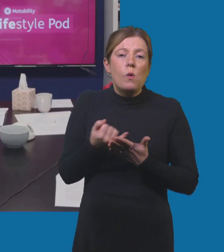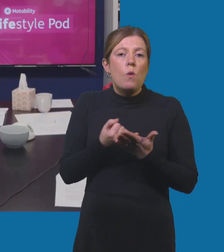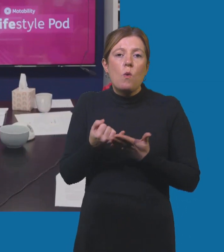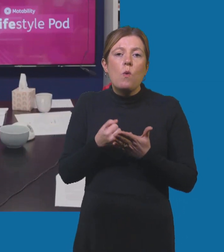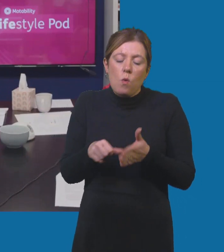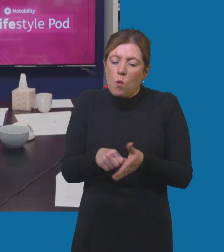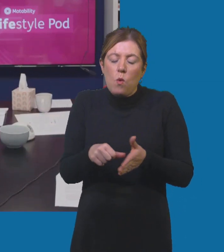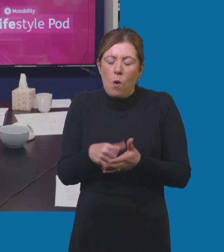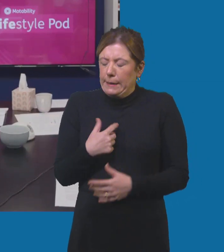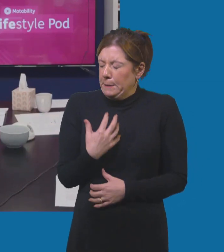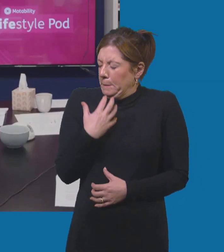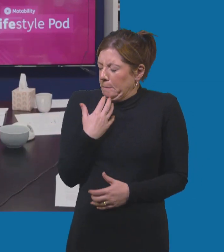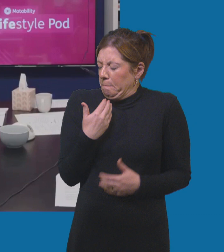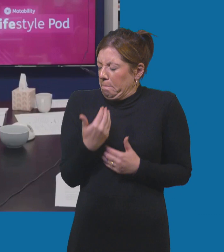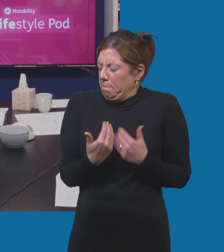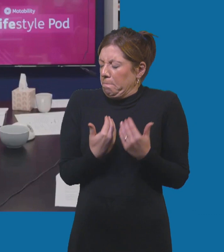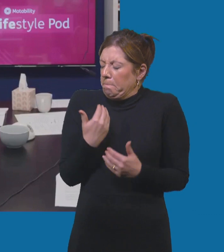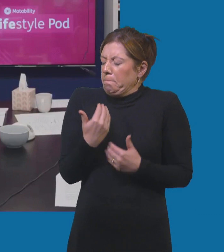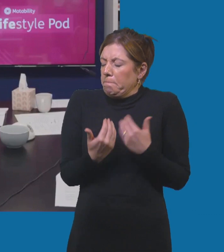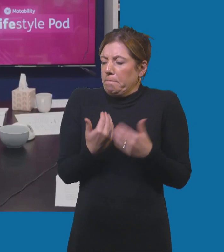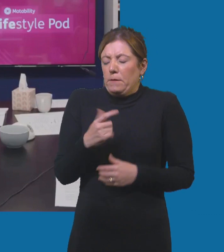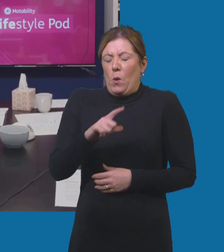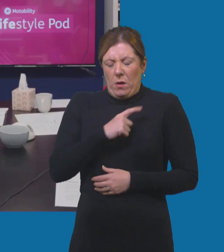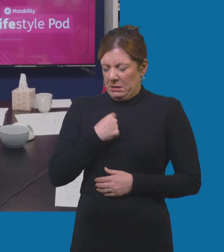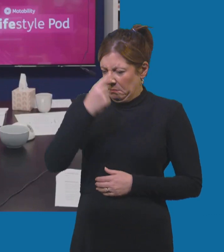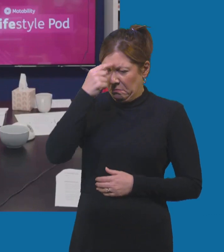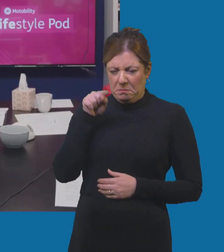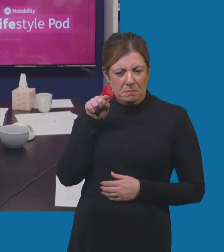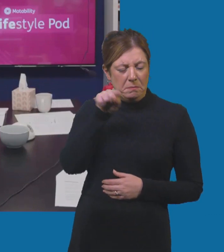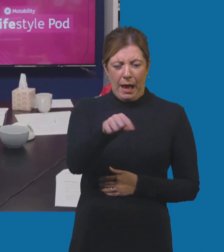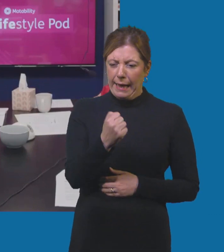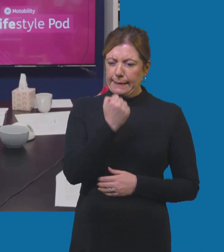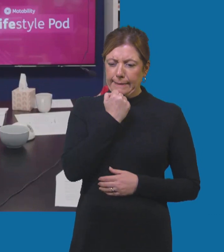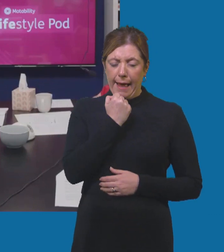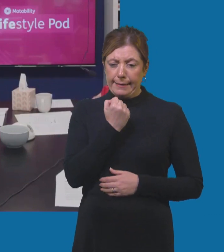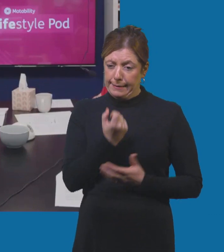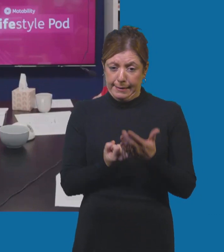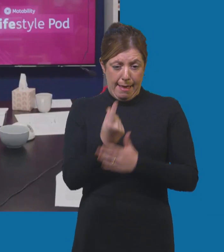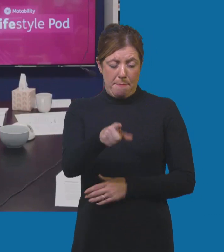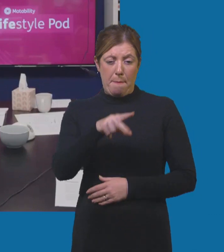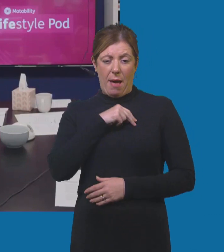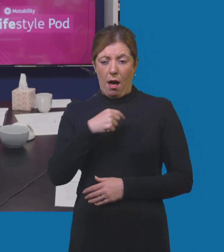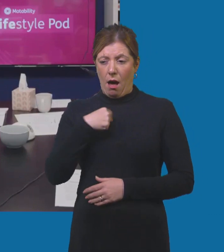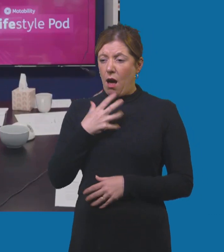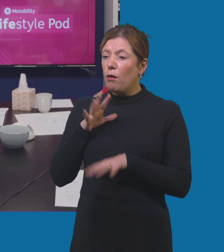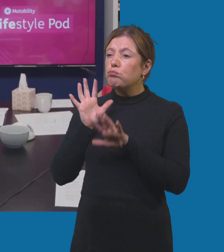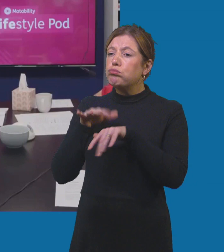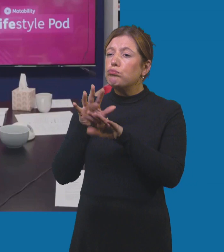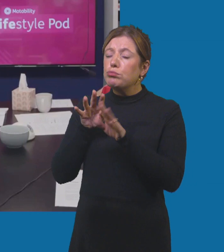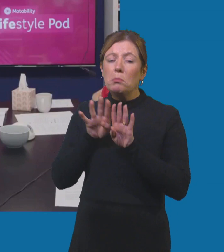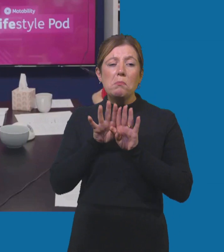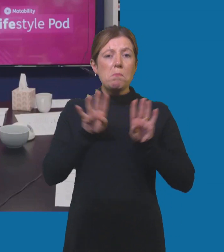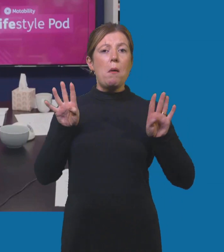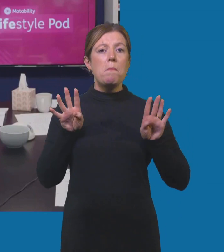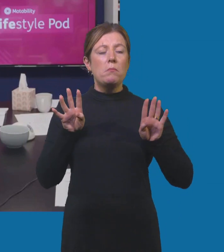be able to muddle my way through it so I could stand on the sidelines, walk on the parade ground, stand shoulder to shoulder with those men that I fought